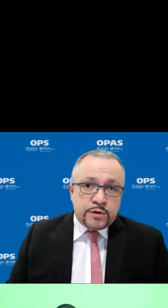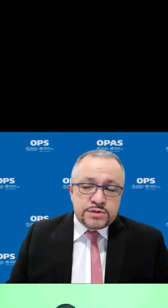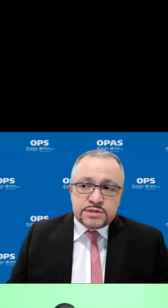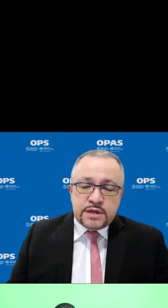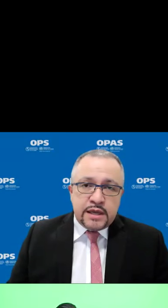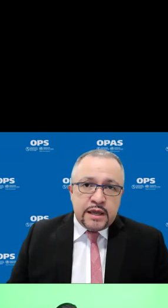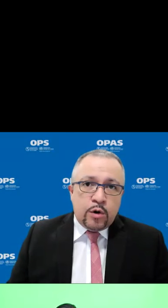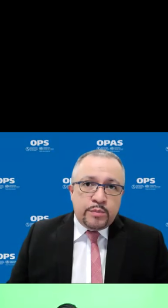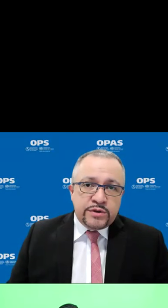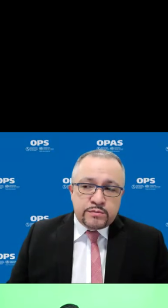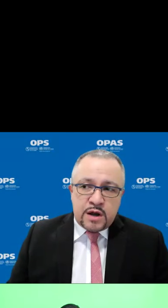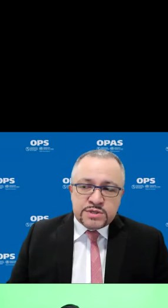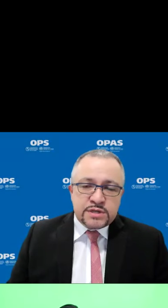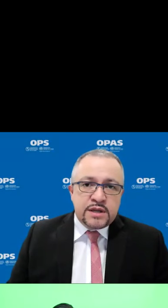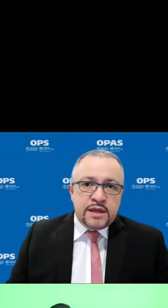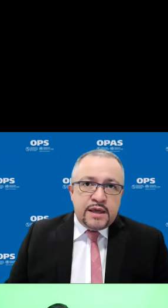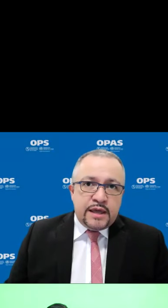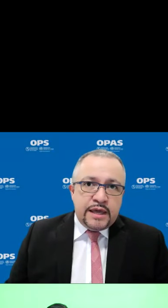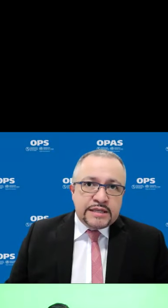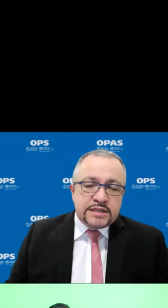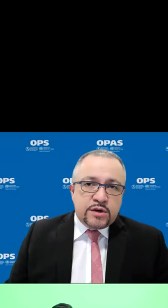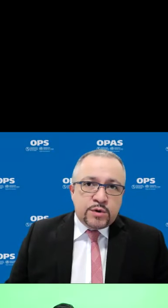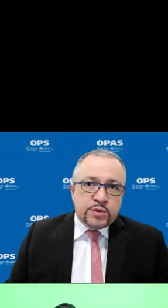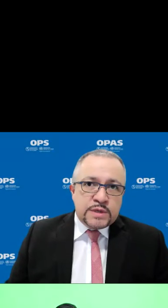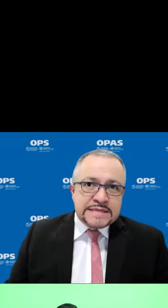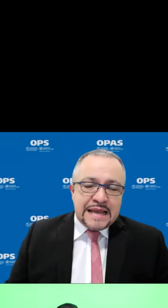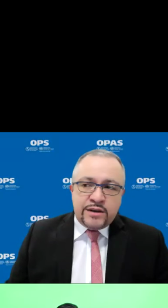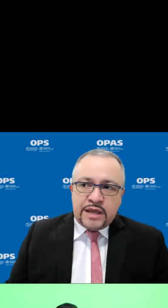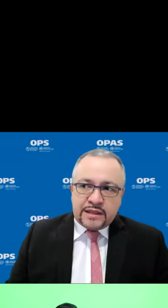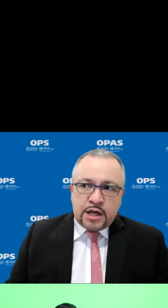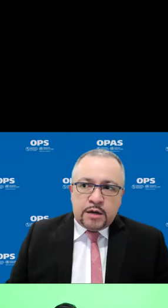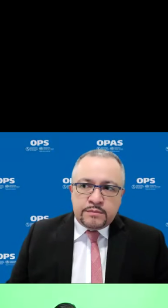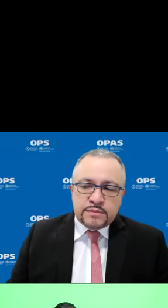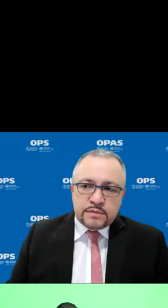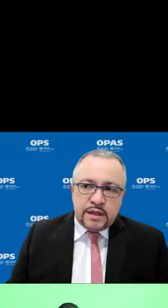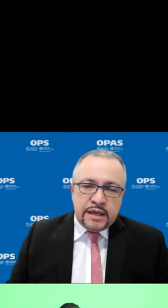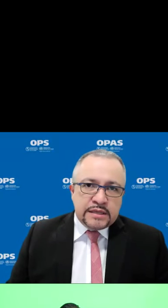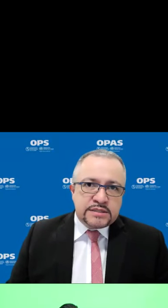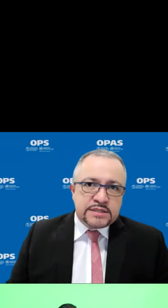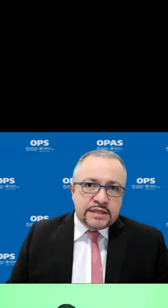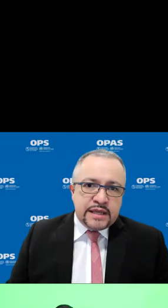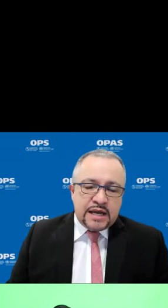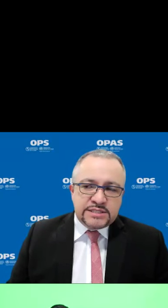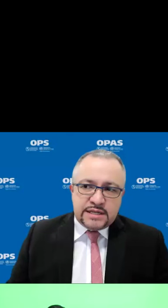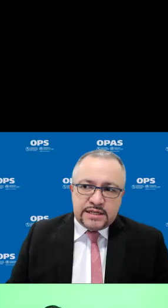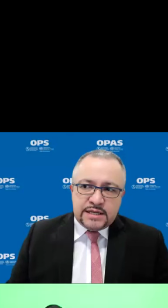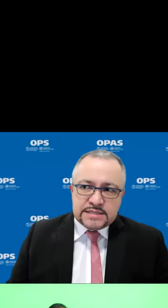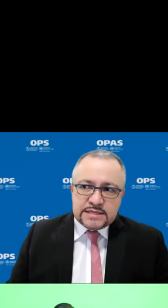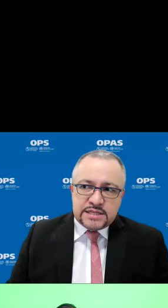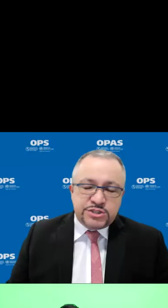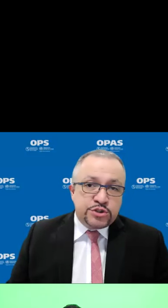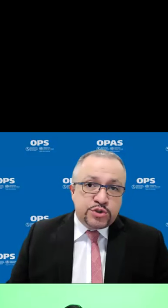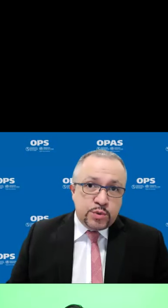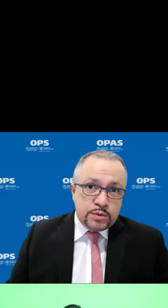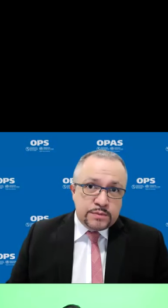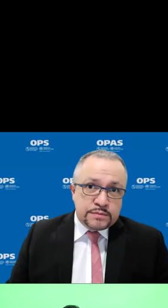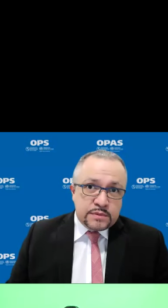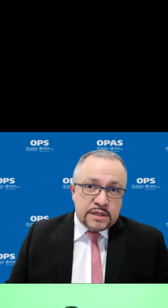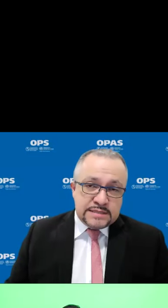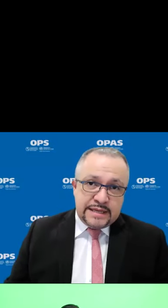your phones, open your browser, and go to slido.com. And the hashtag is session